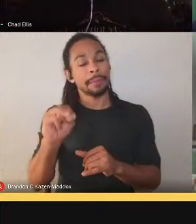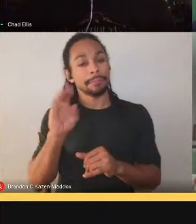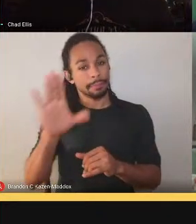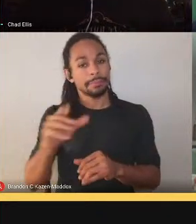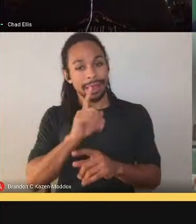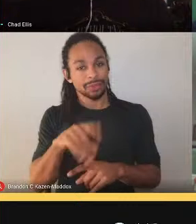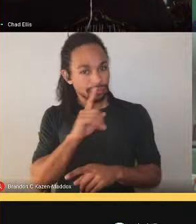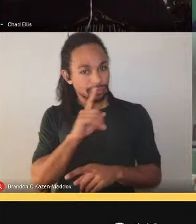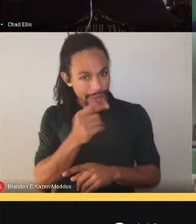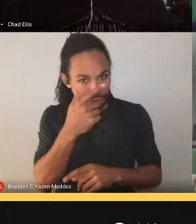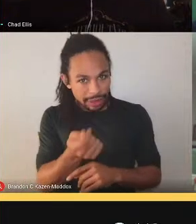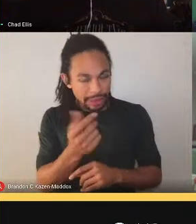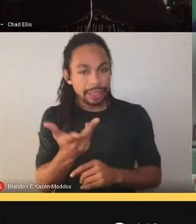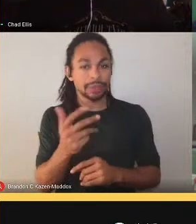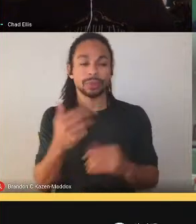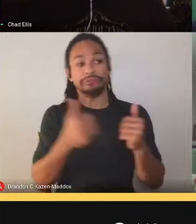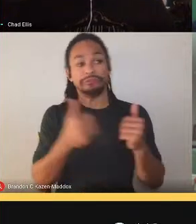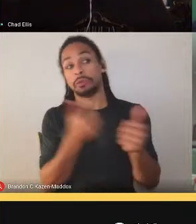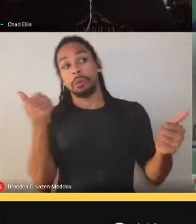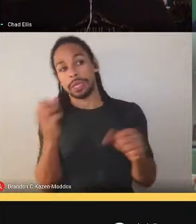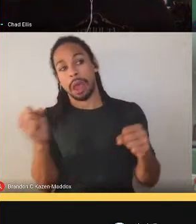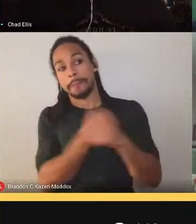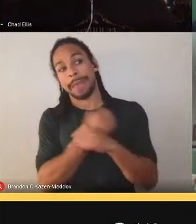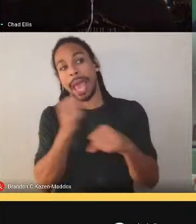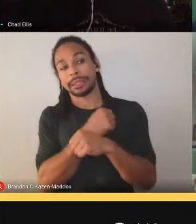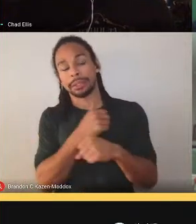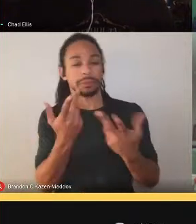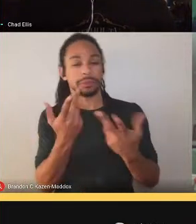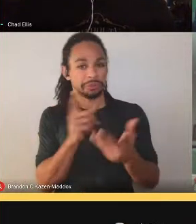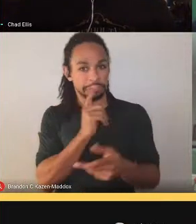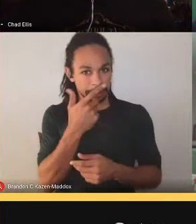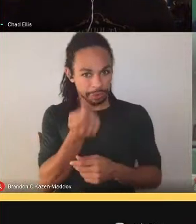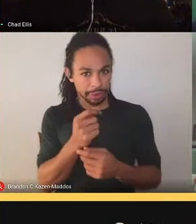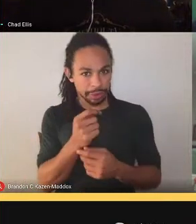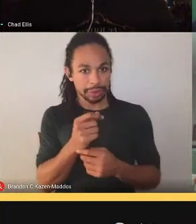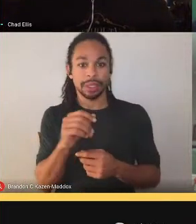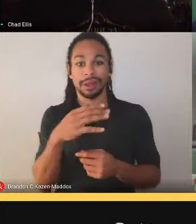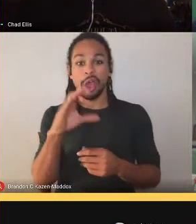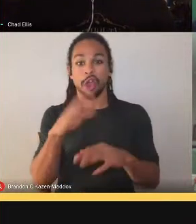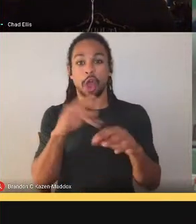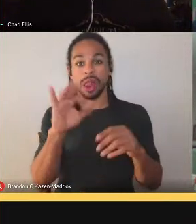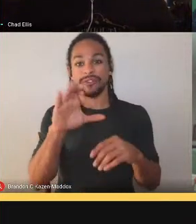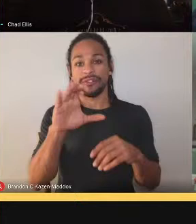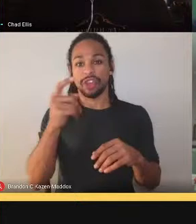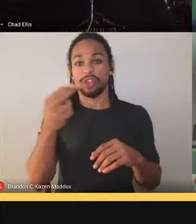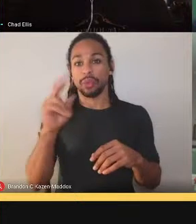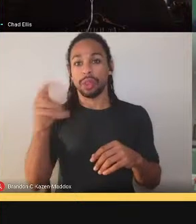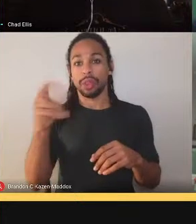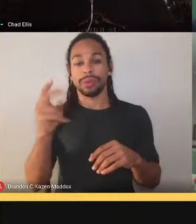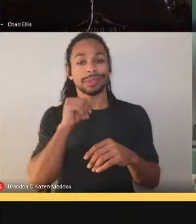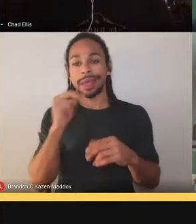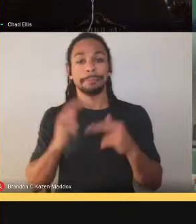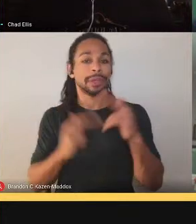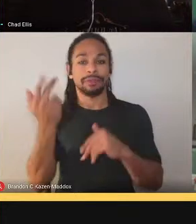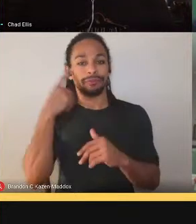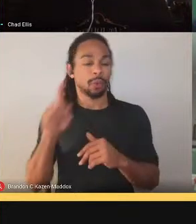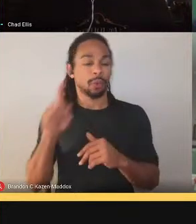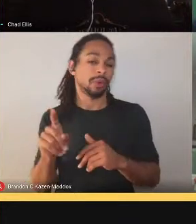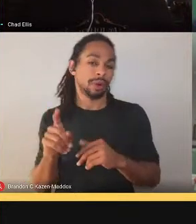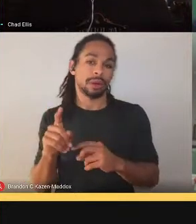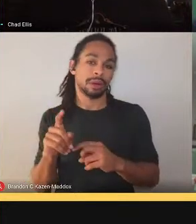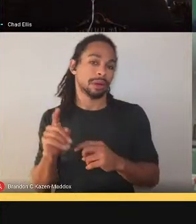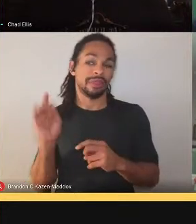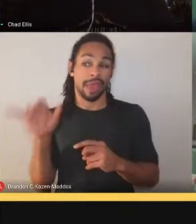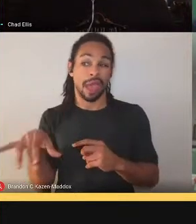was hearing that. Call of Cthulhu is just a different system that's not built for that. So, I mean, combat is potentially a big